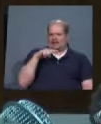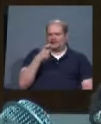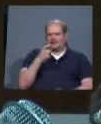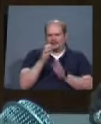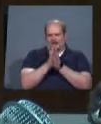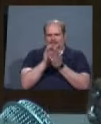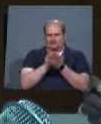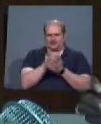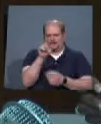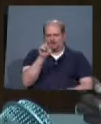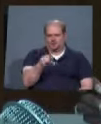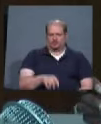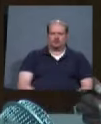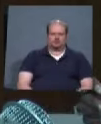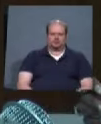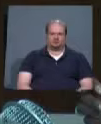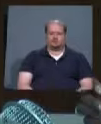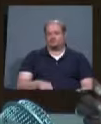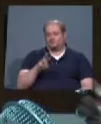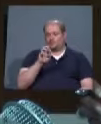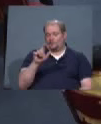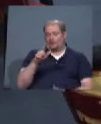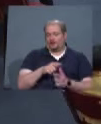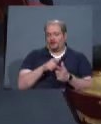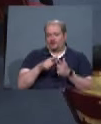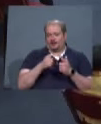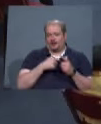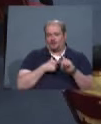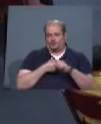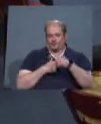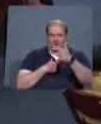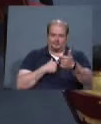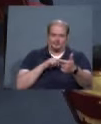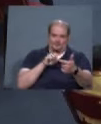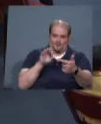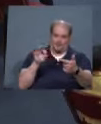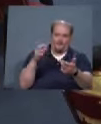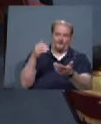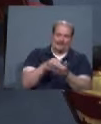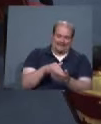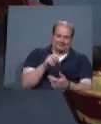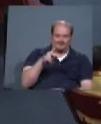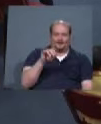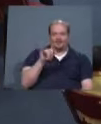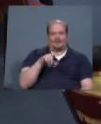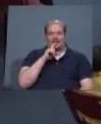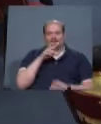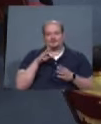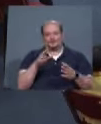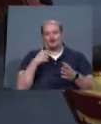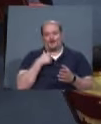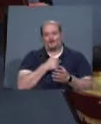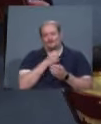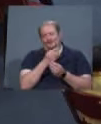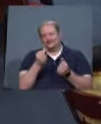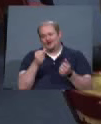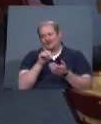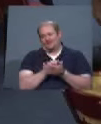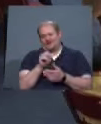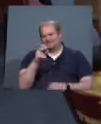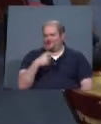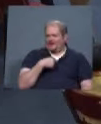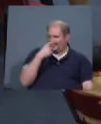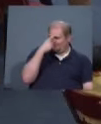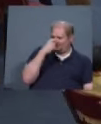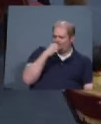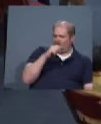question. Well, then I'll turn you back off. That'll be the way we solve that. Okay. I thought